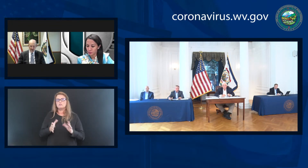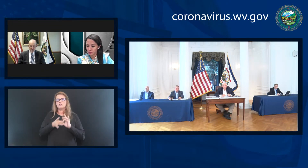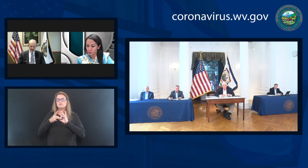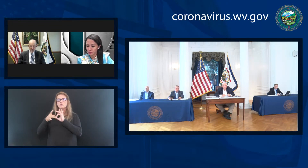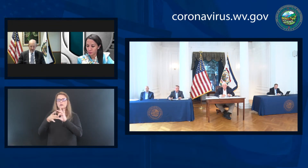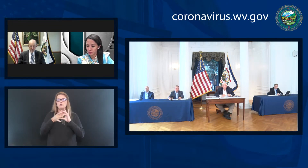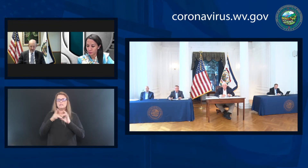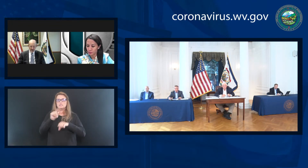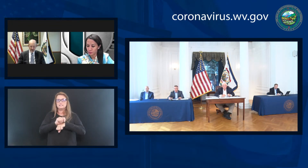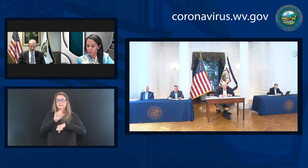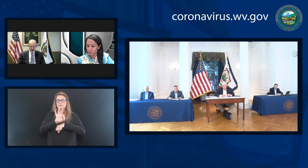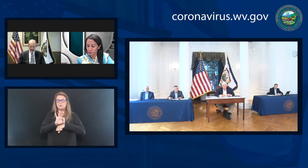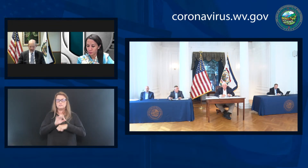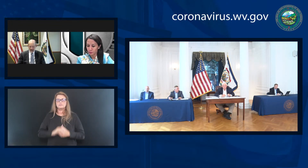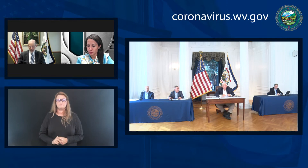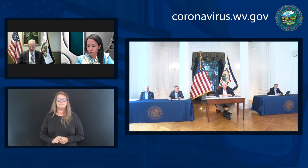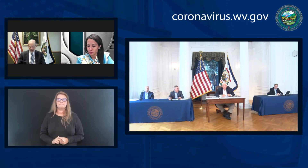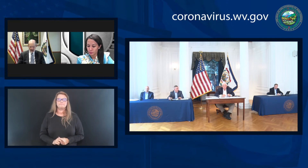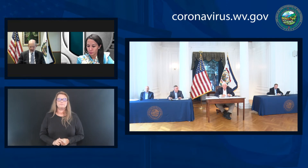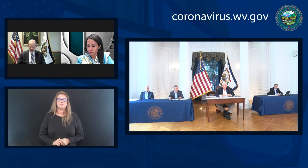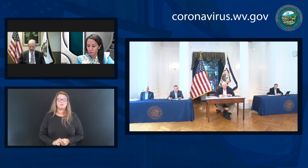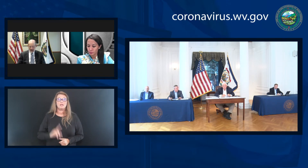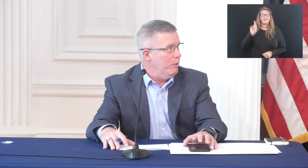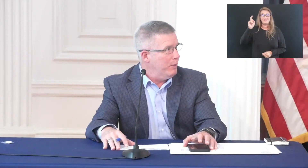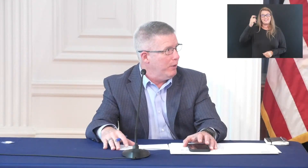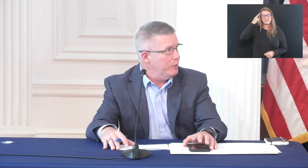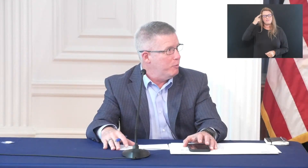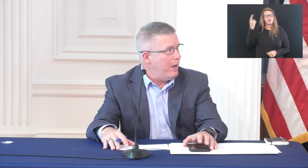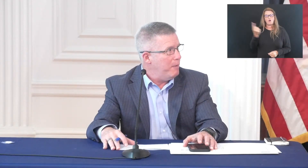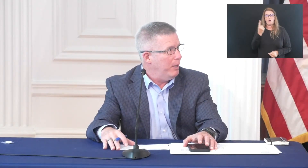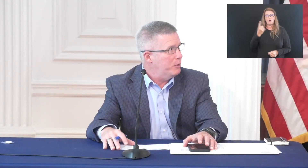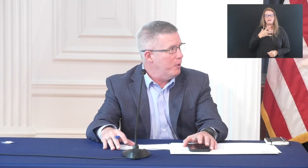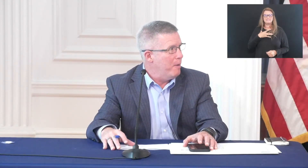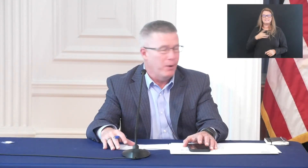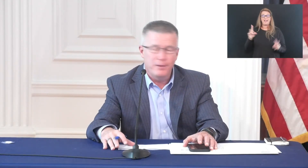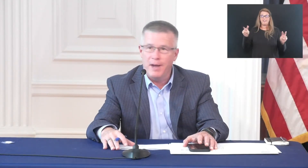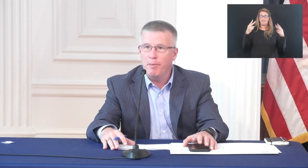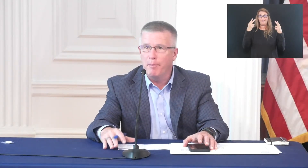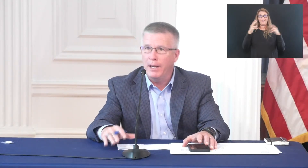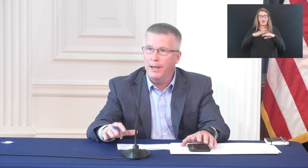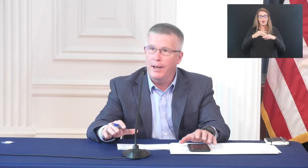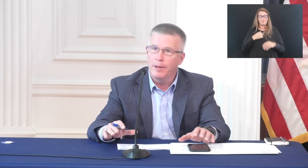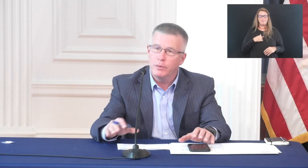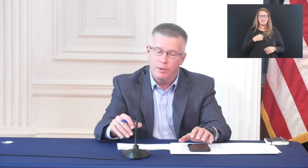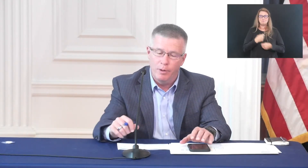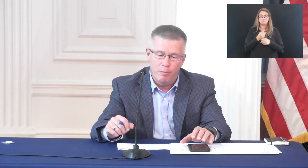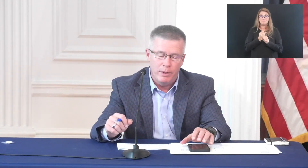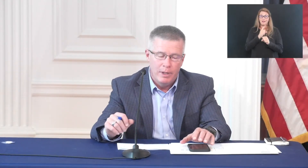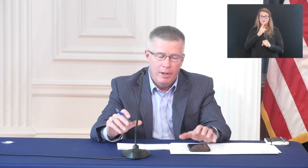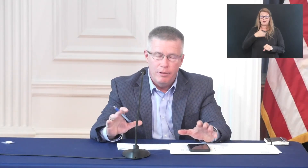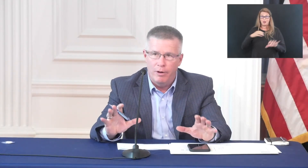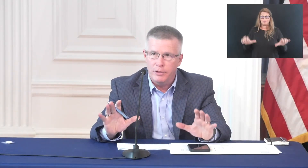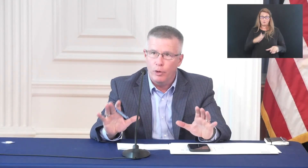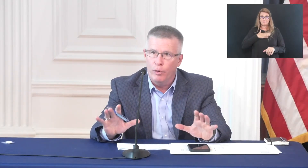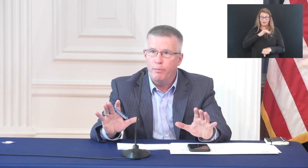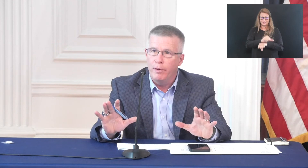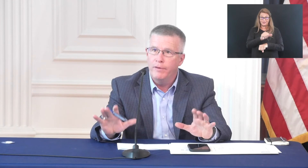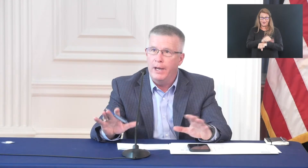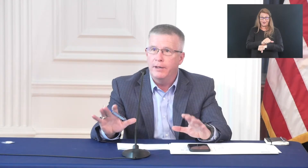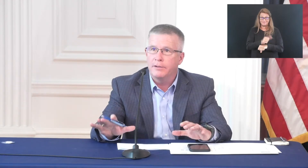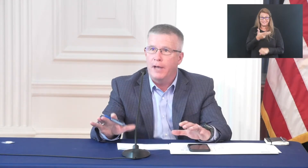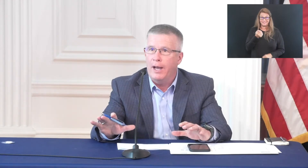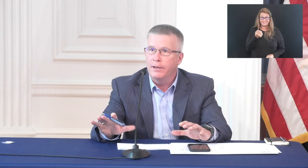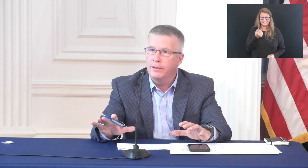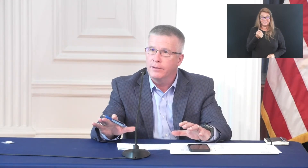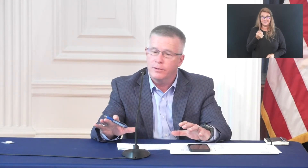Interagency Task Force. Good afternoon. Our governor always likes to put me on the spot, make sure I'm on top of my game. But there's a group of